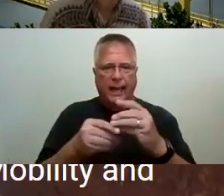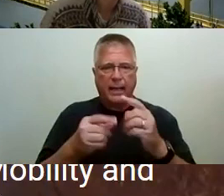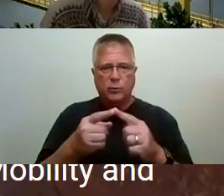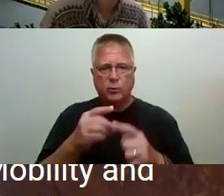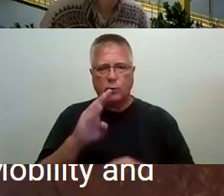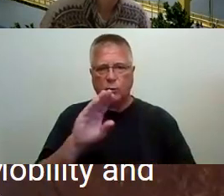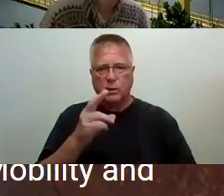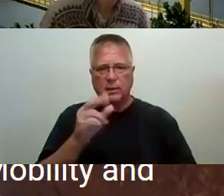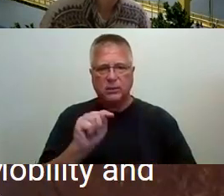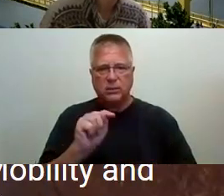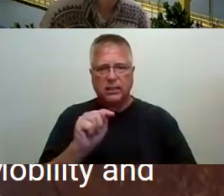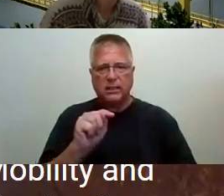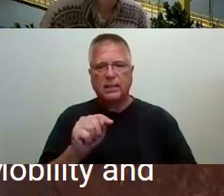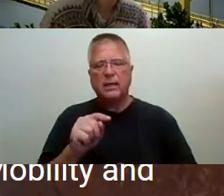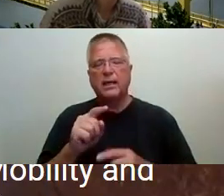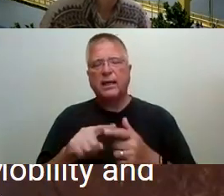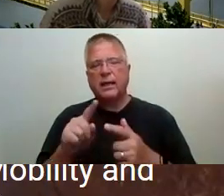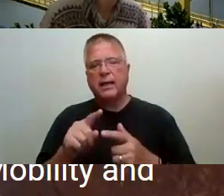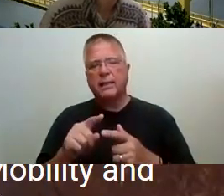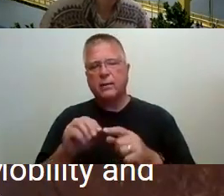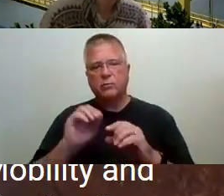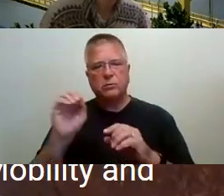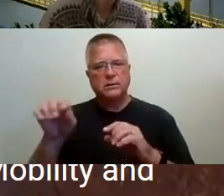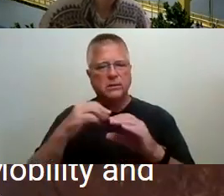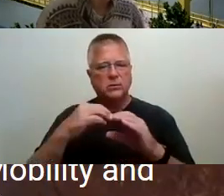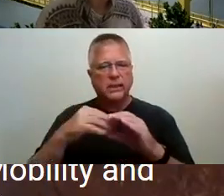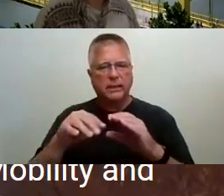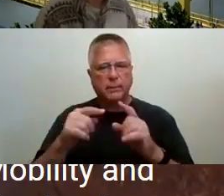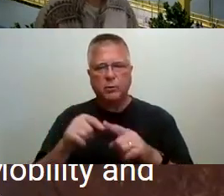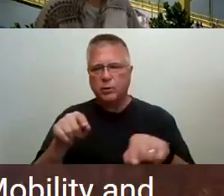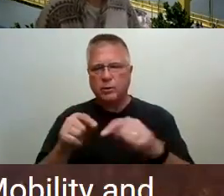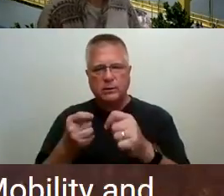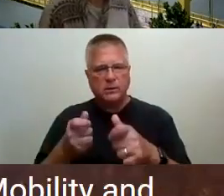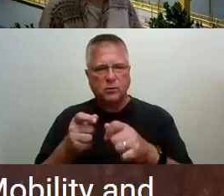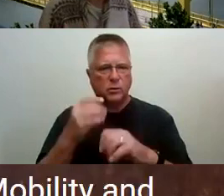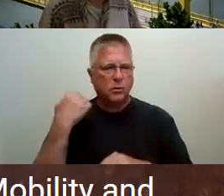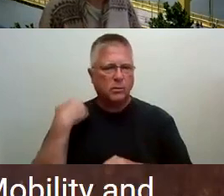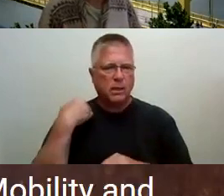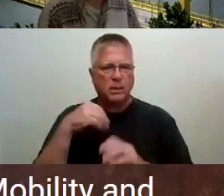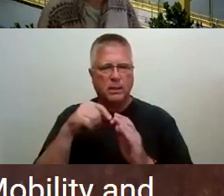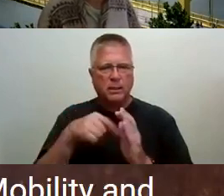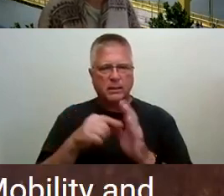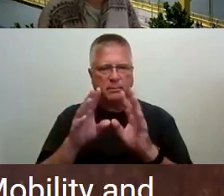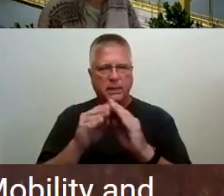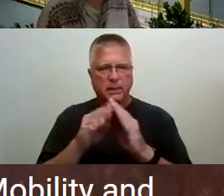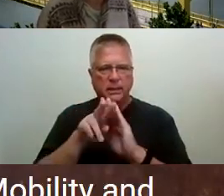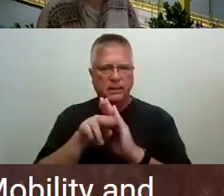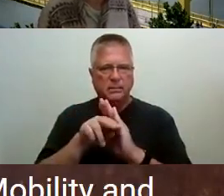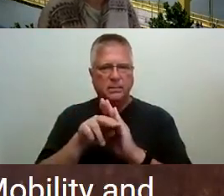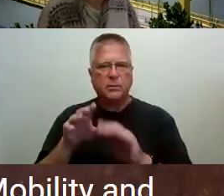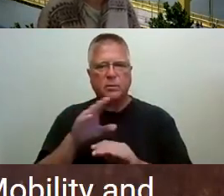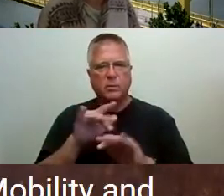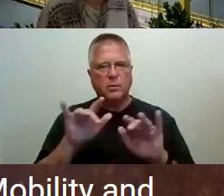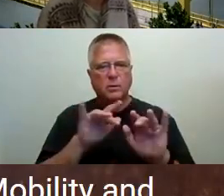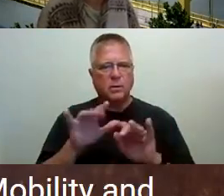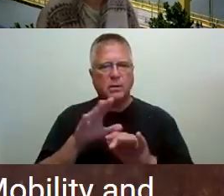that to an FAQ that we'll be sending to you via email. And again, just a quick reminder, this meeting is being recorded, and I will be uploading it